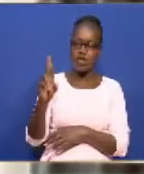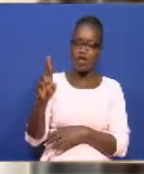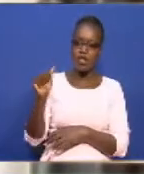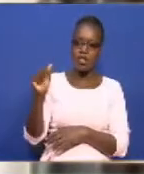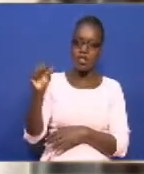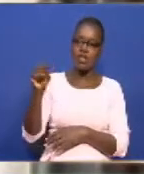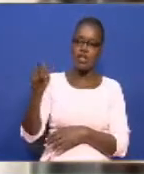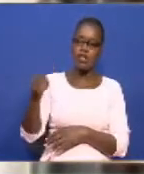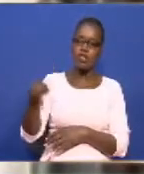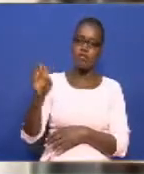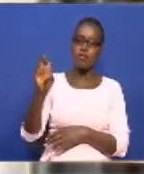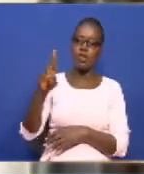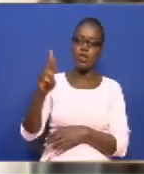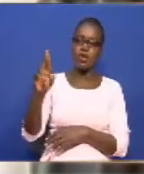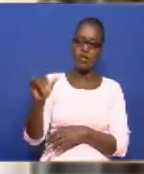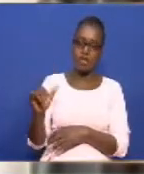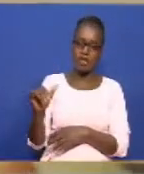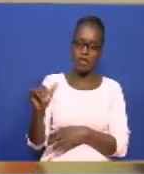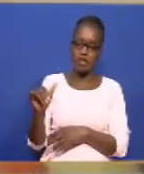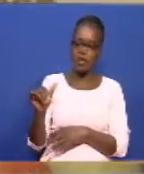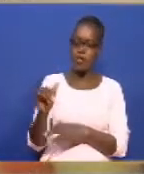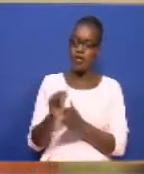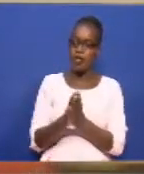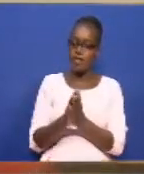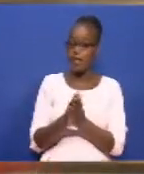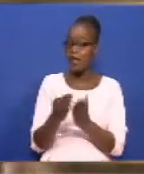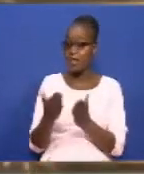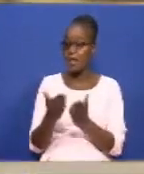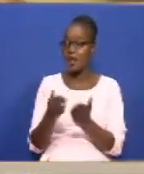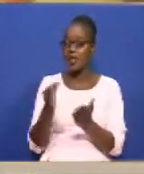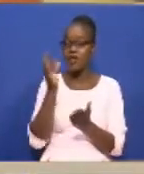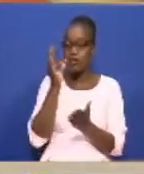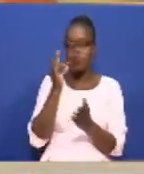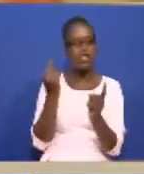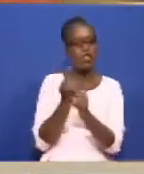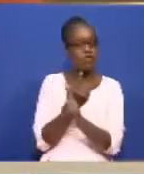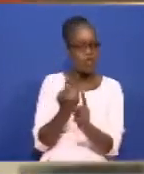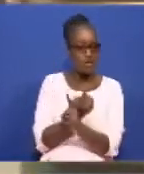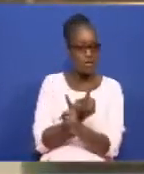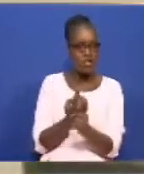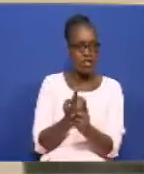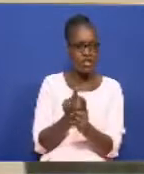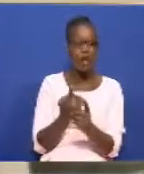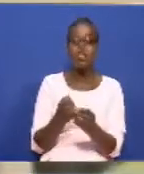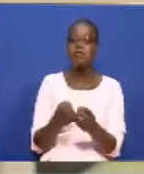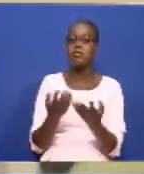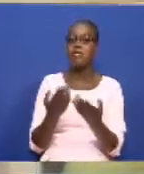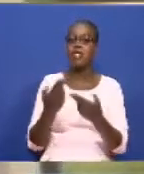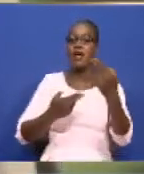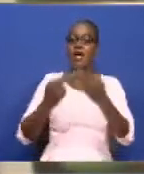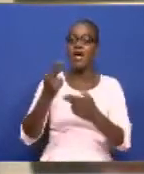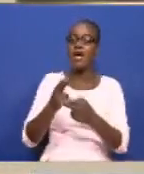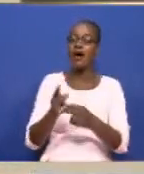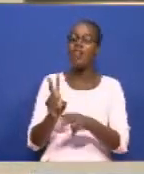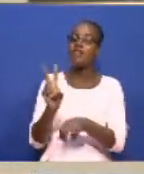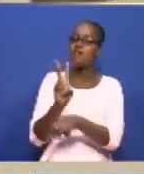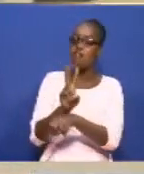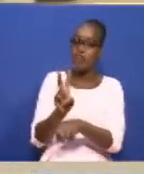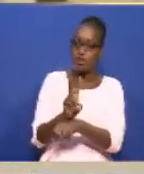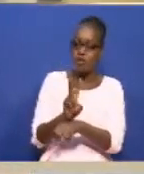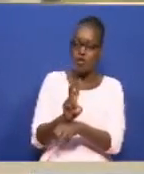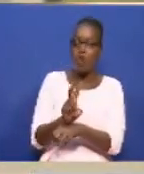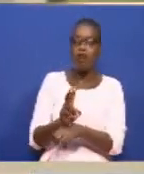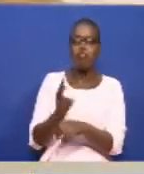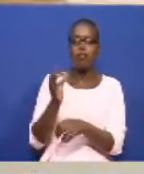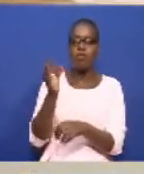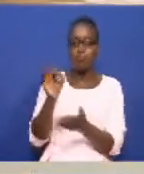tomato, tamarind, and java plum. Munya, however, says tomato produce that ranks among the high valuable horticultural crops in the